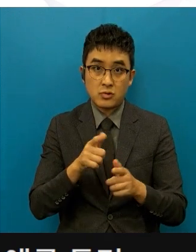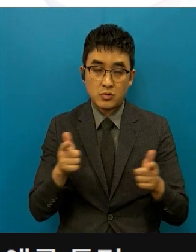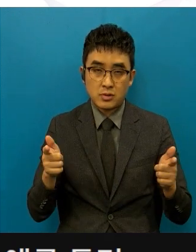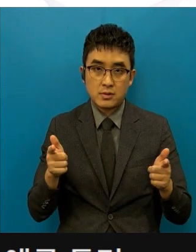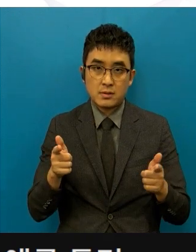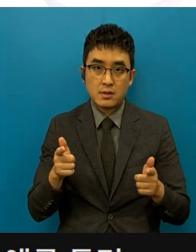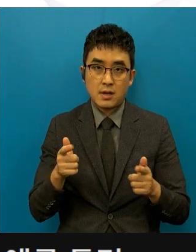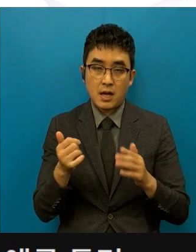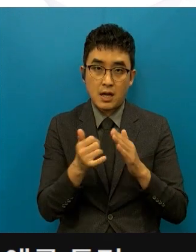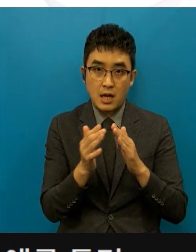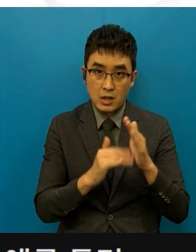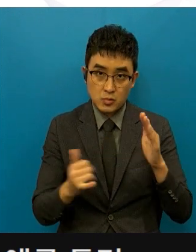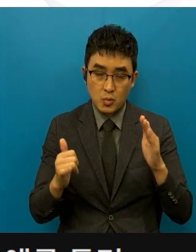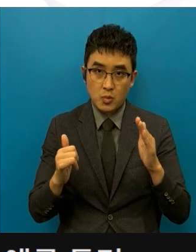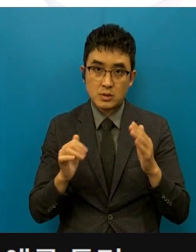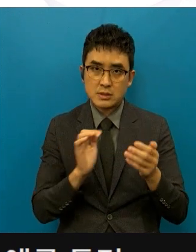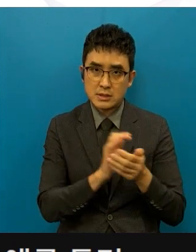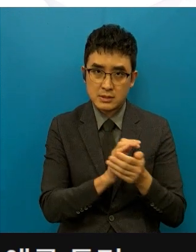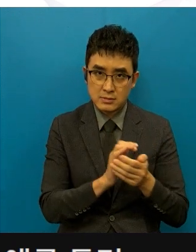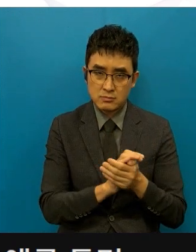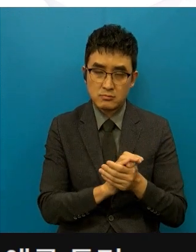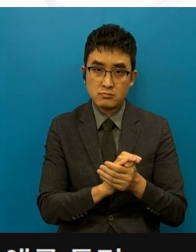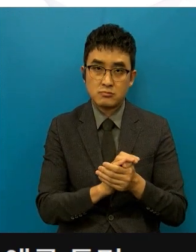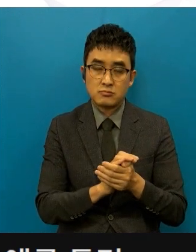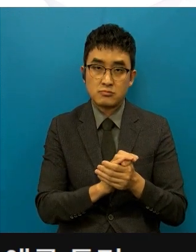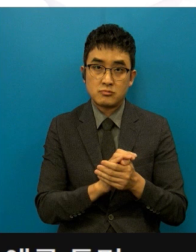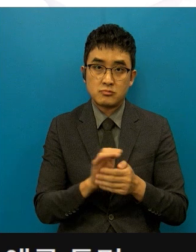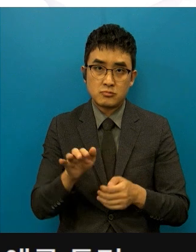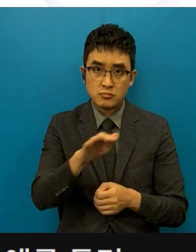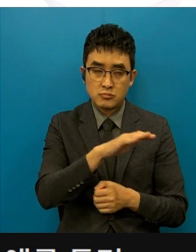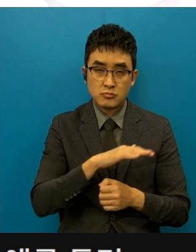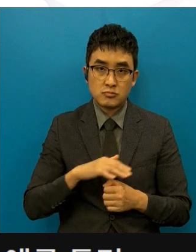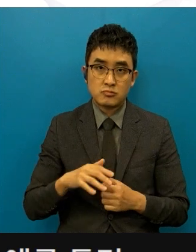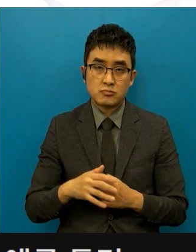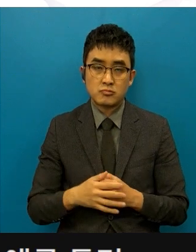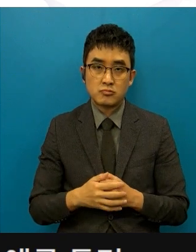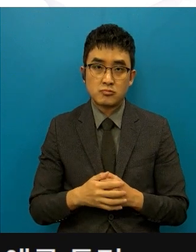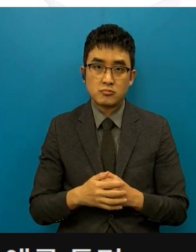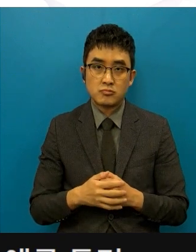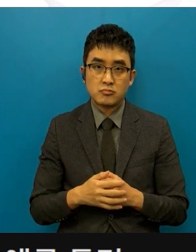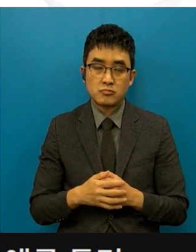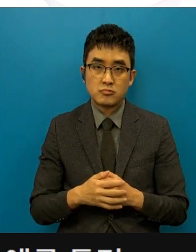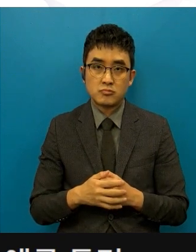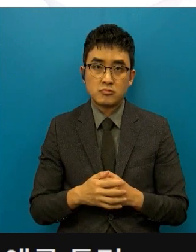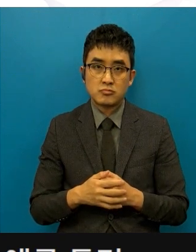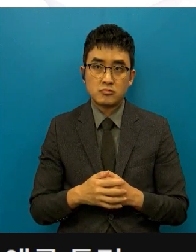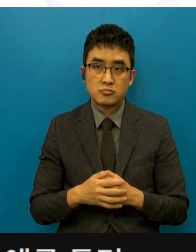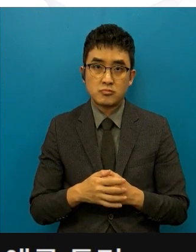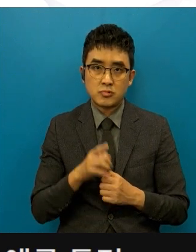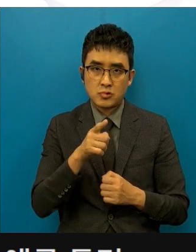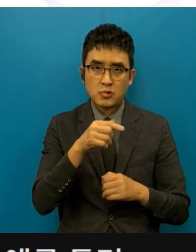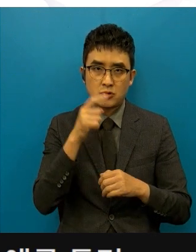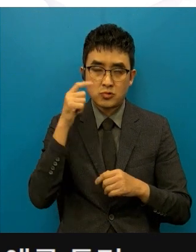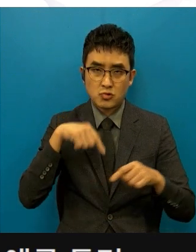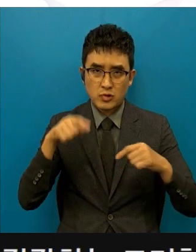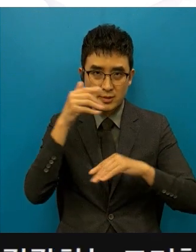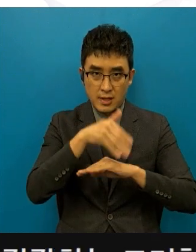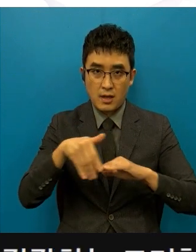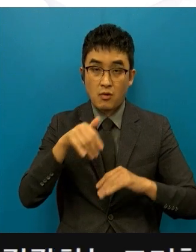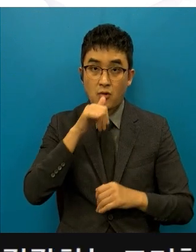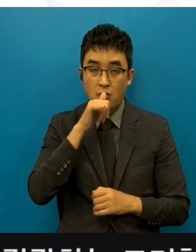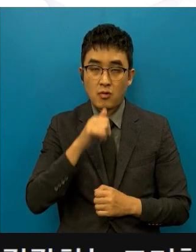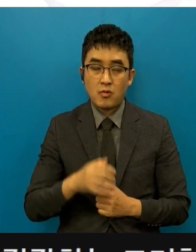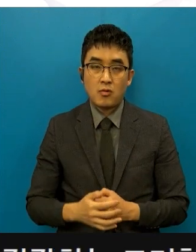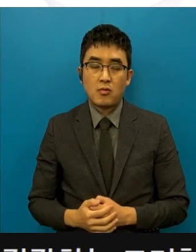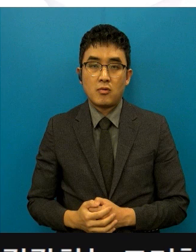Italy, Germany, and Austria, all of these states' constitutional courts have given favorable